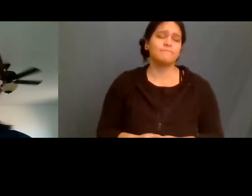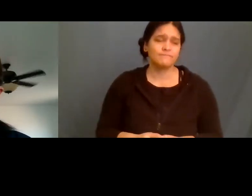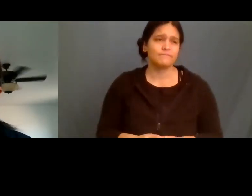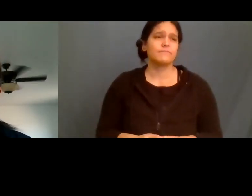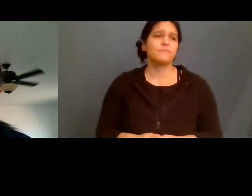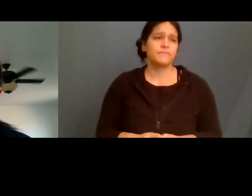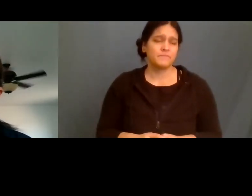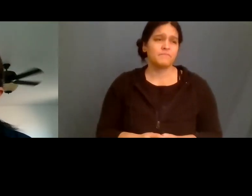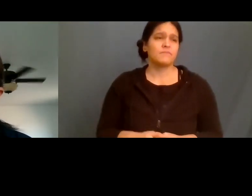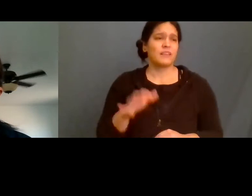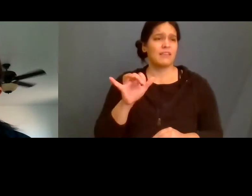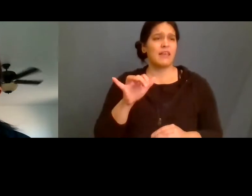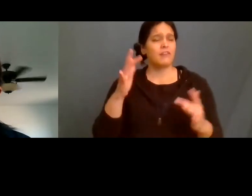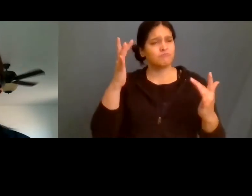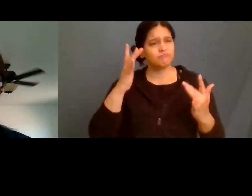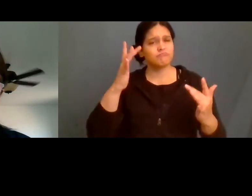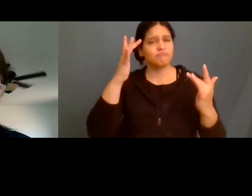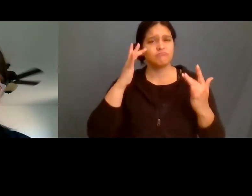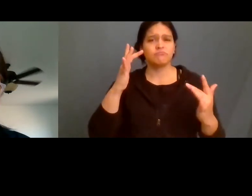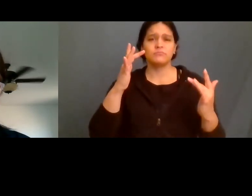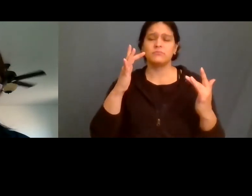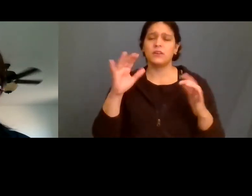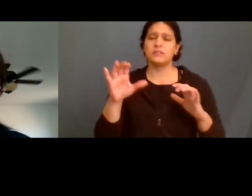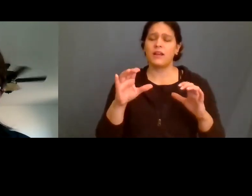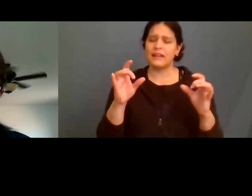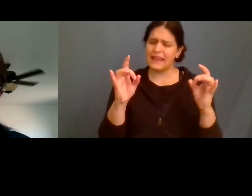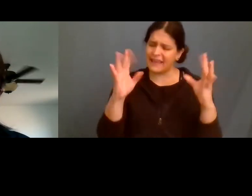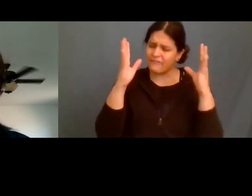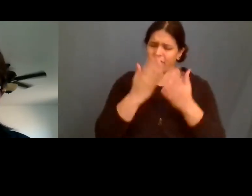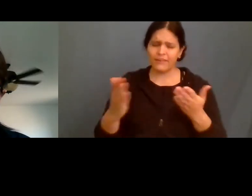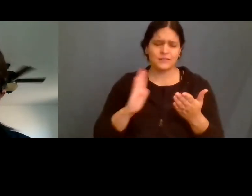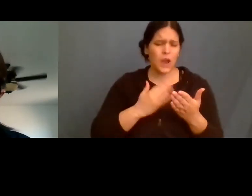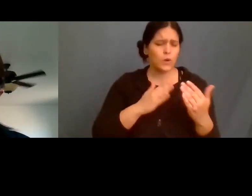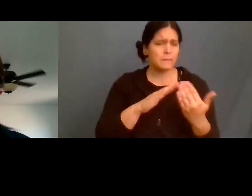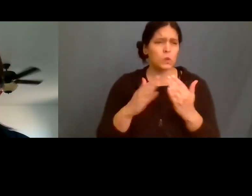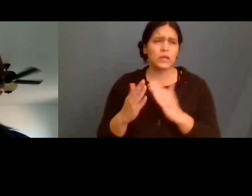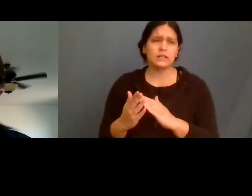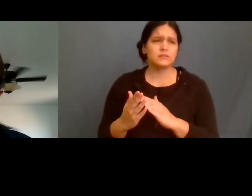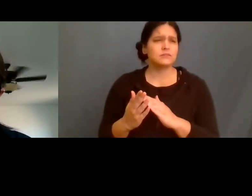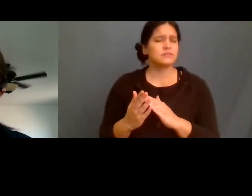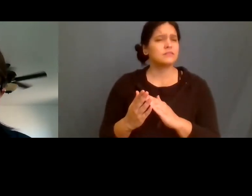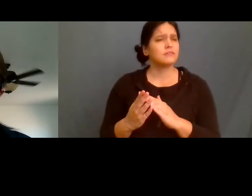has done evil things to our communities.